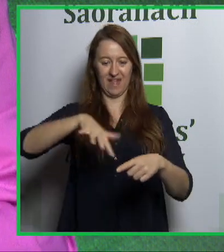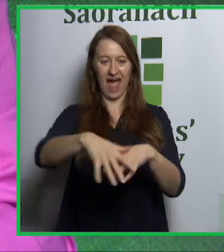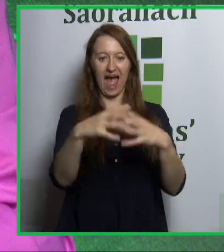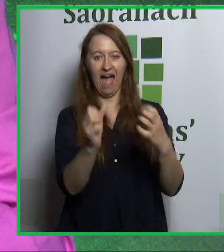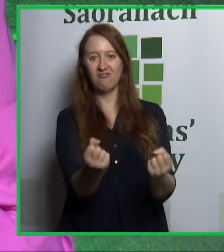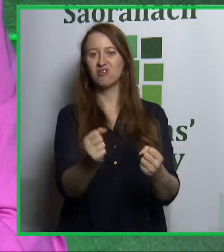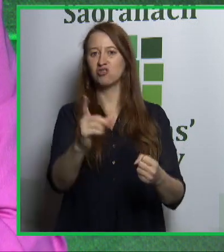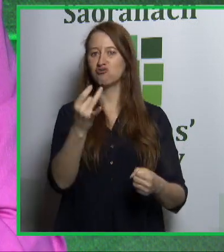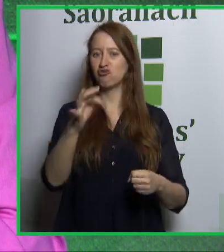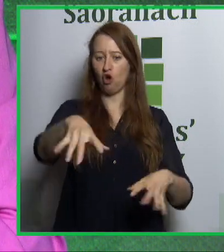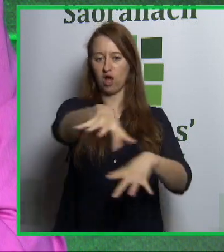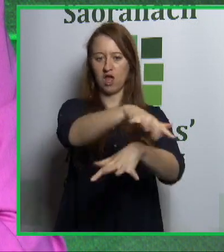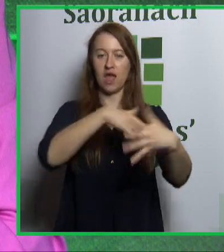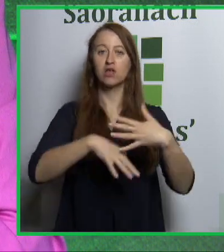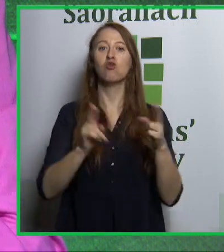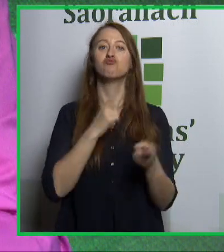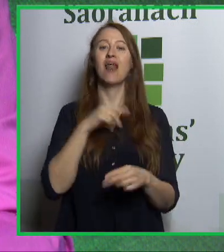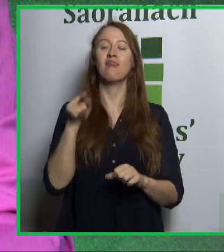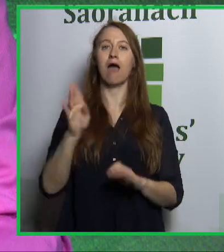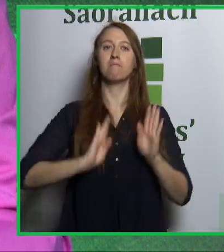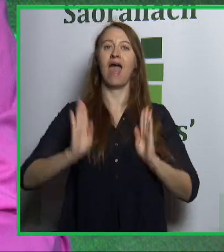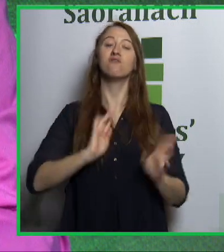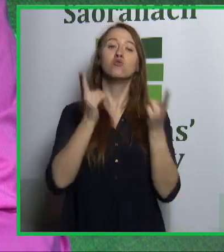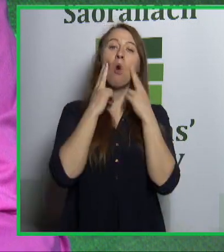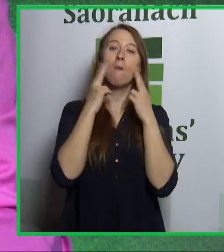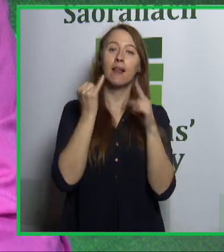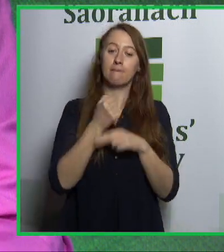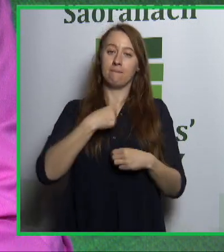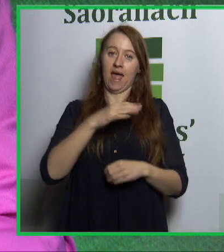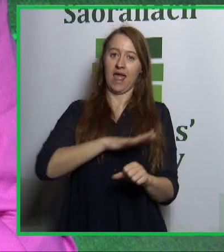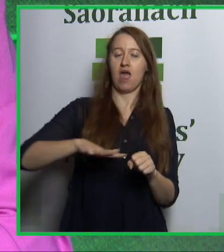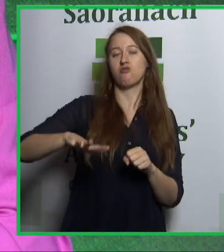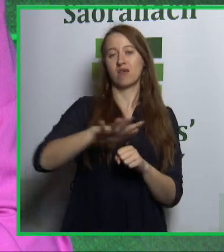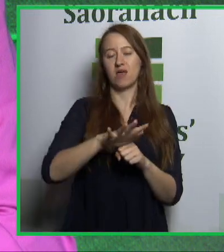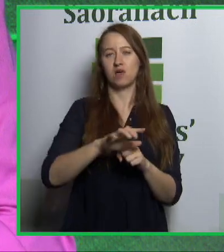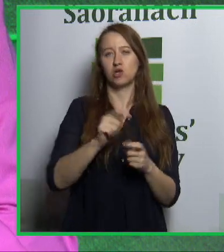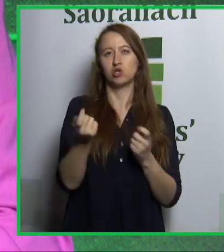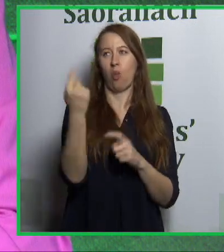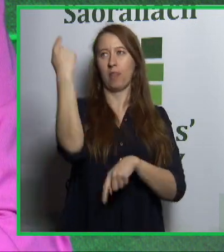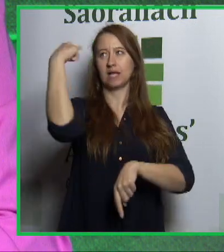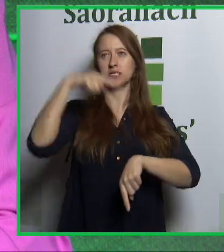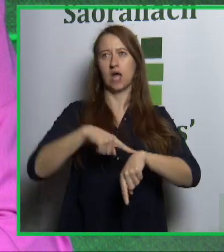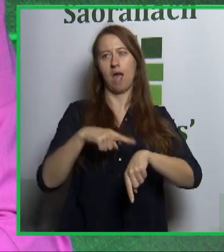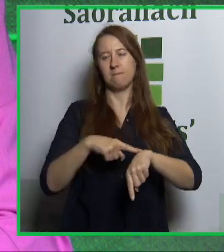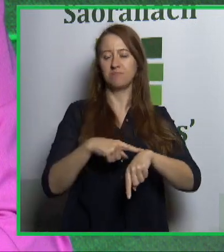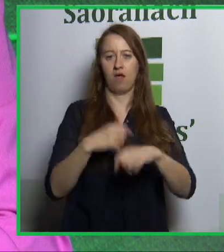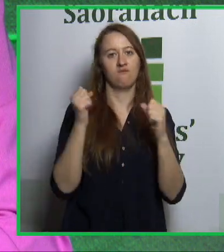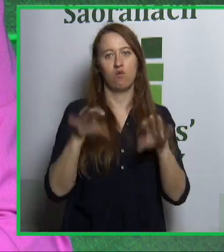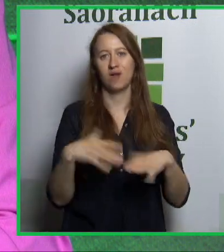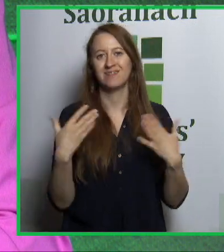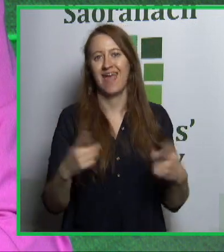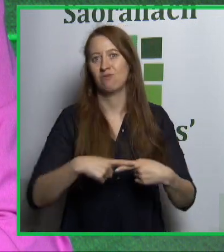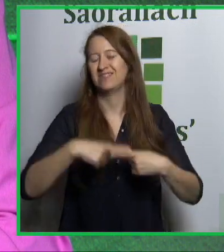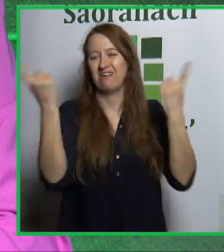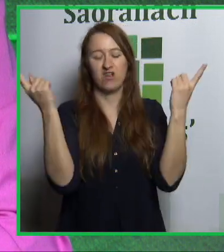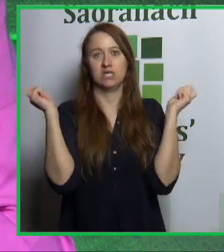where I lived, so it wasn't something that was, back then, you know, a big thing. Nowadays, obviously, it would be